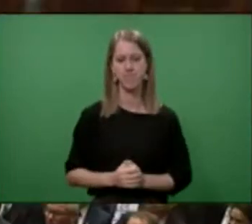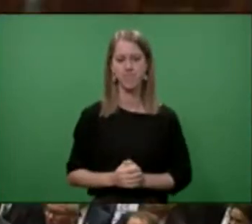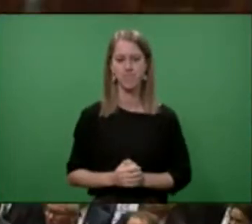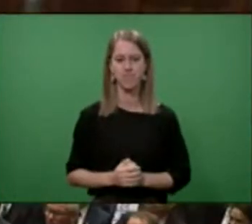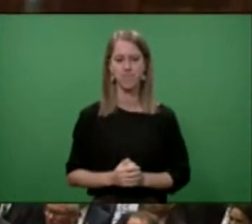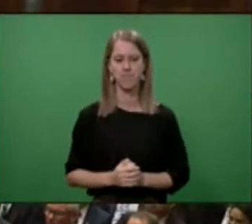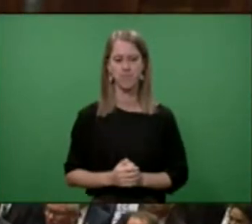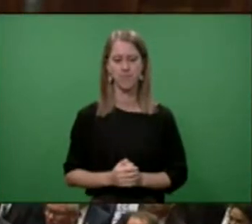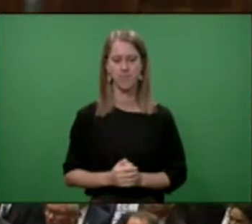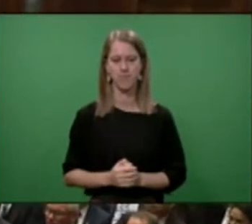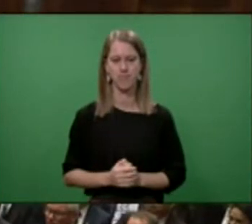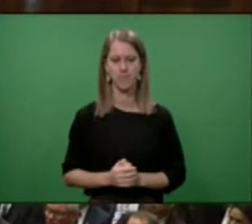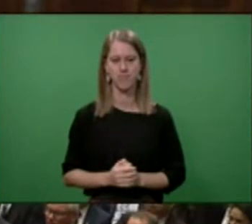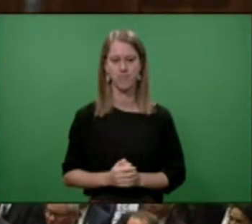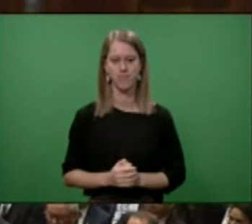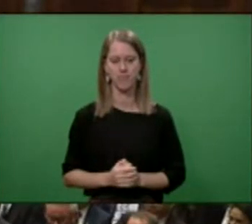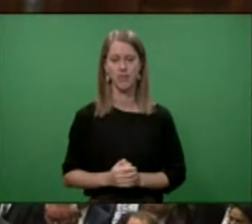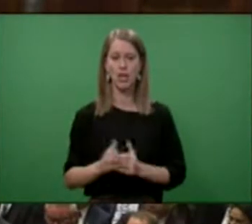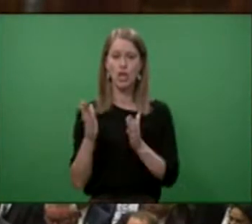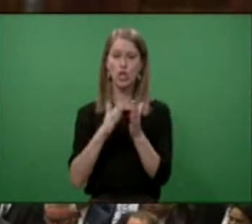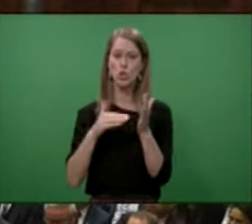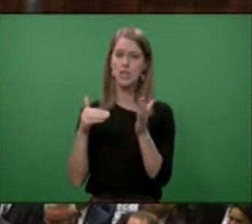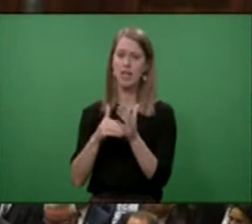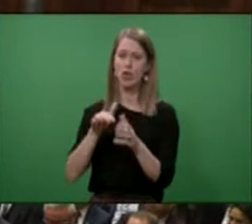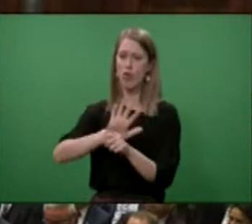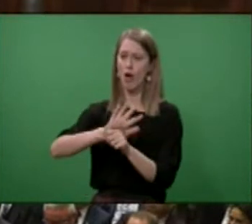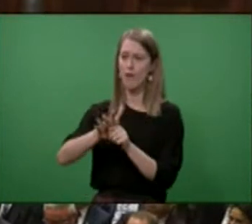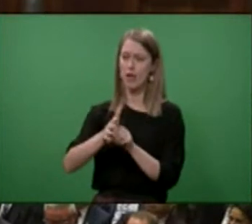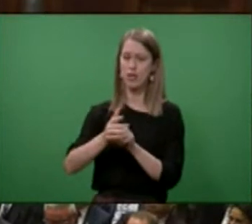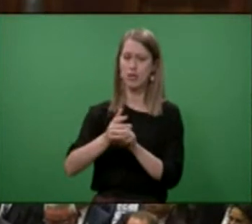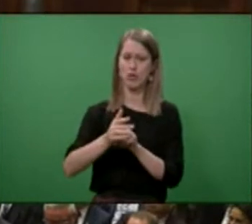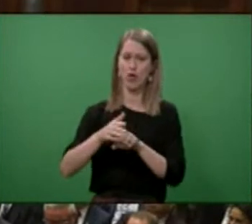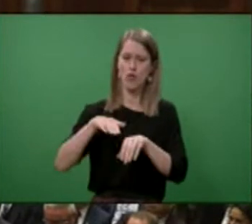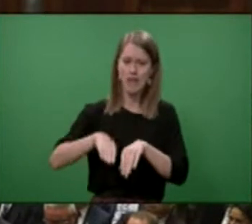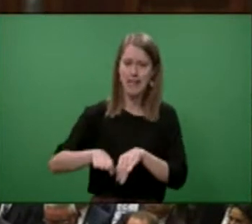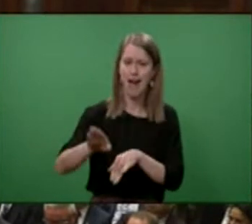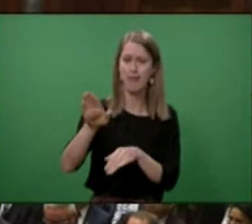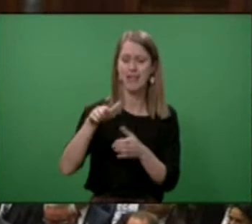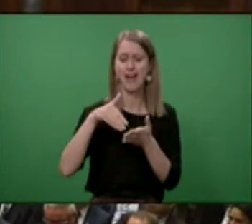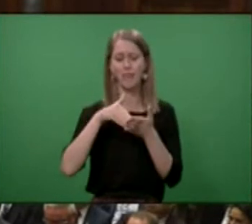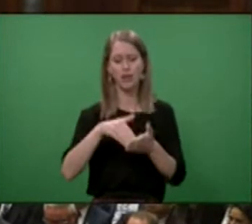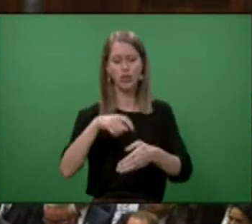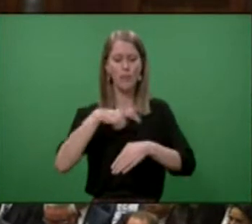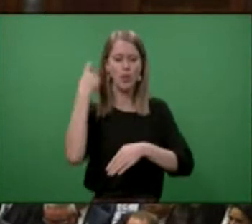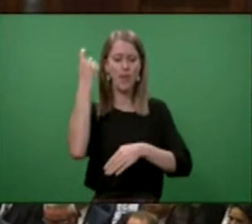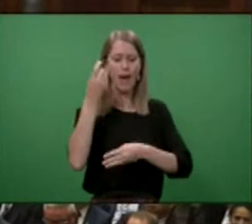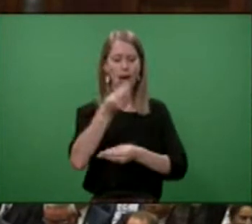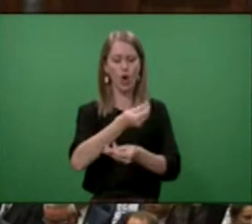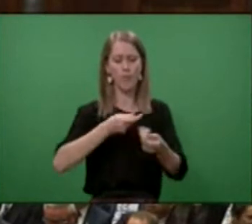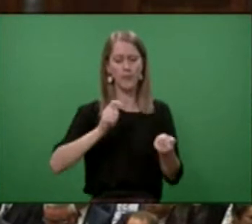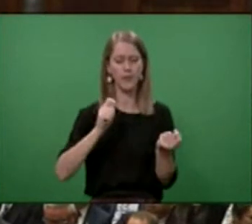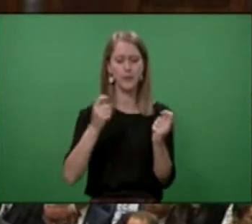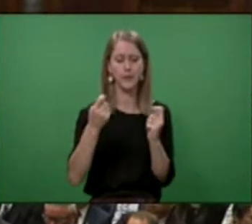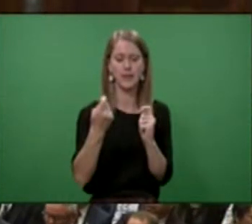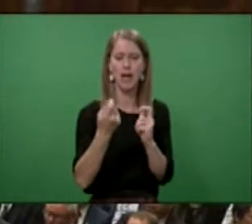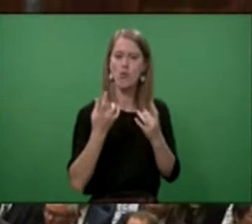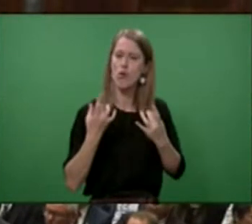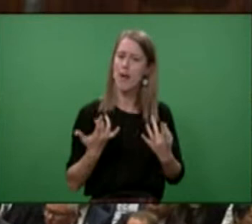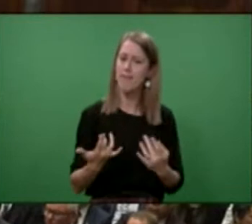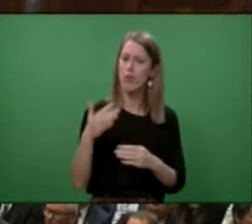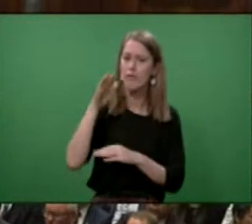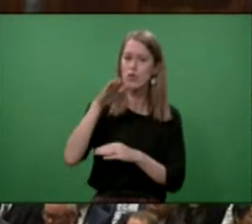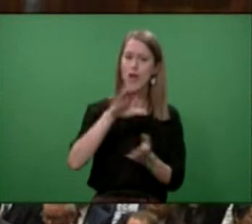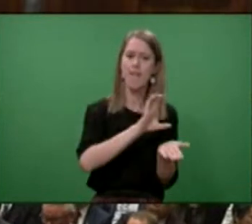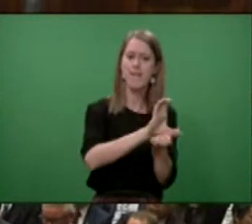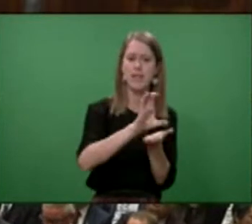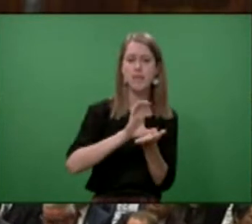New Zealand's COVID-19 recovery provides an opportunity to reshape our economy and prepare for the future through